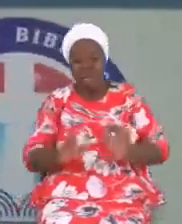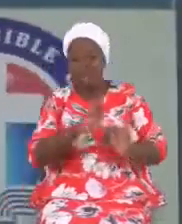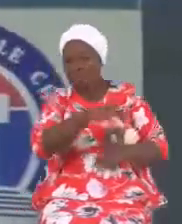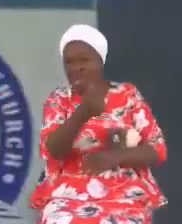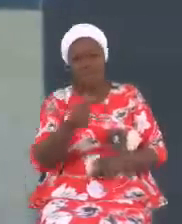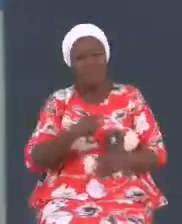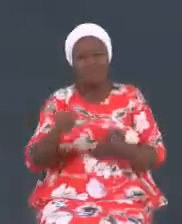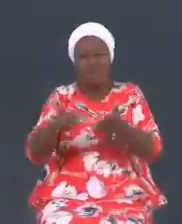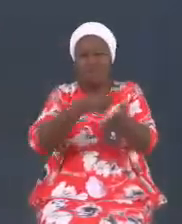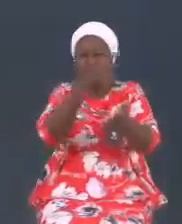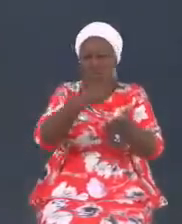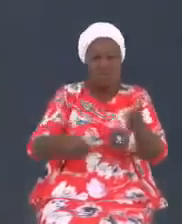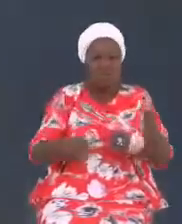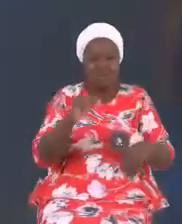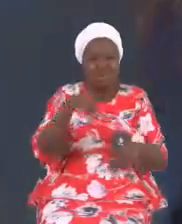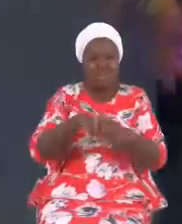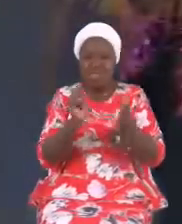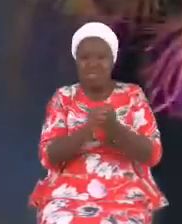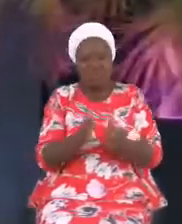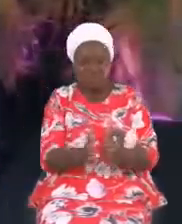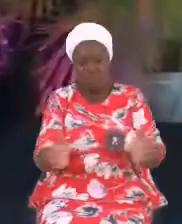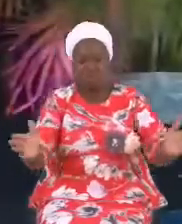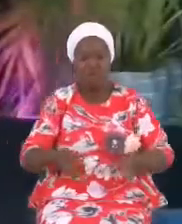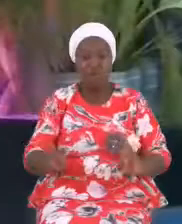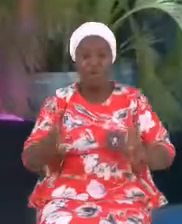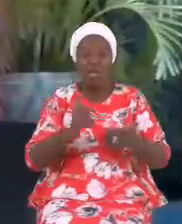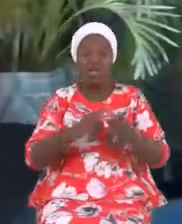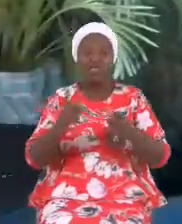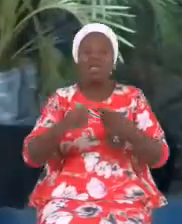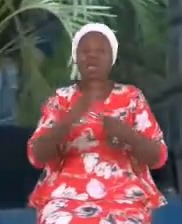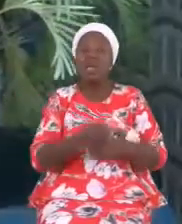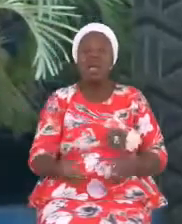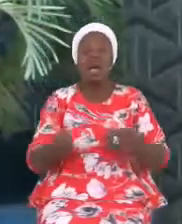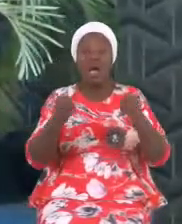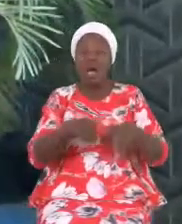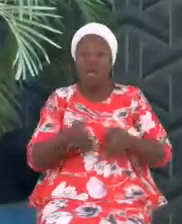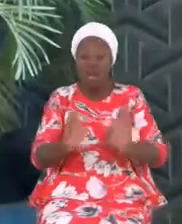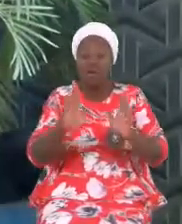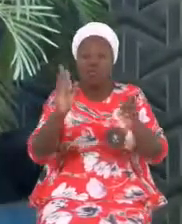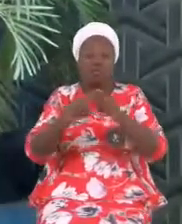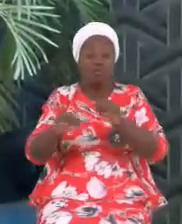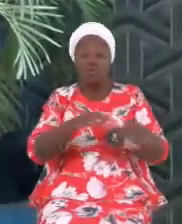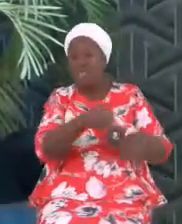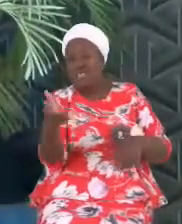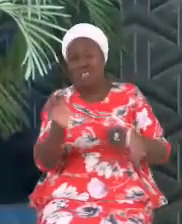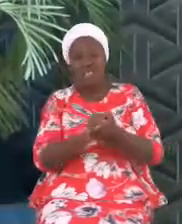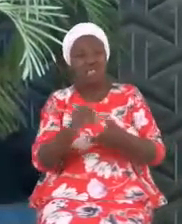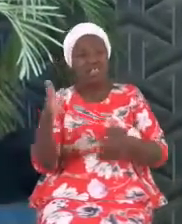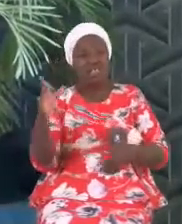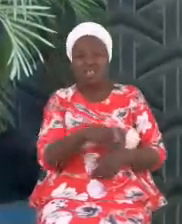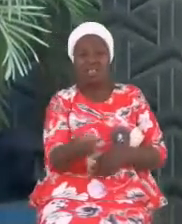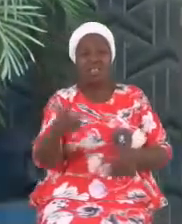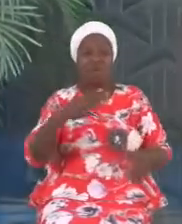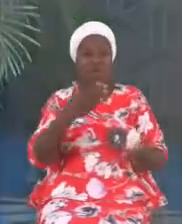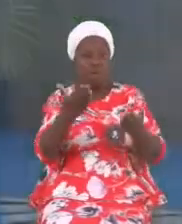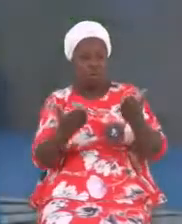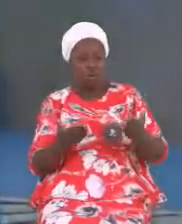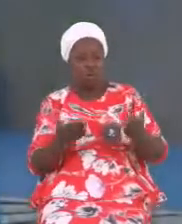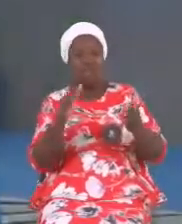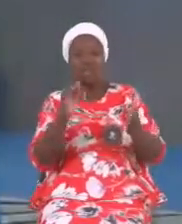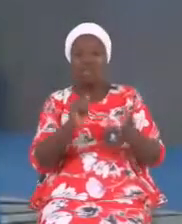than the broad way. And they are at large to do whatever they want. That